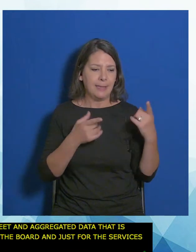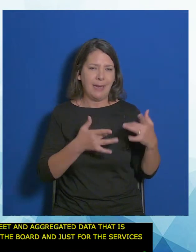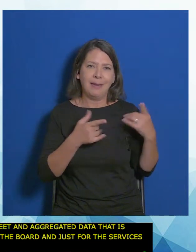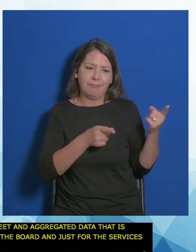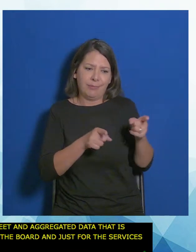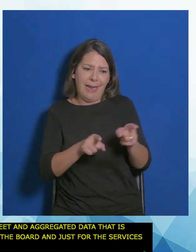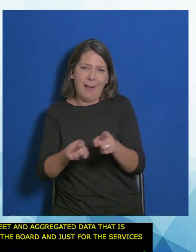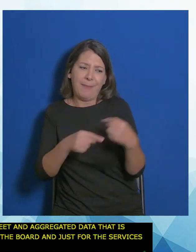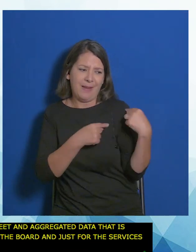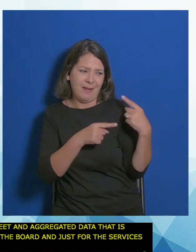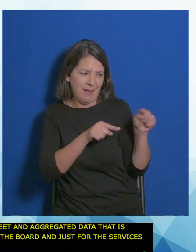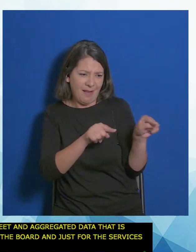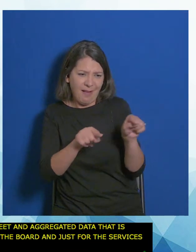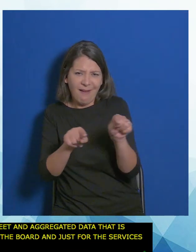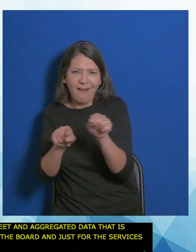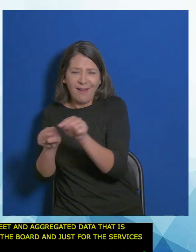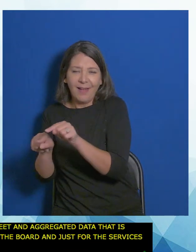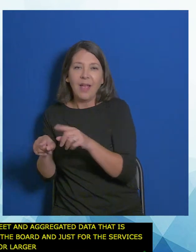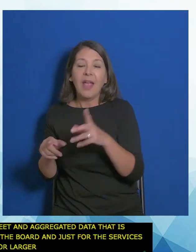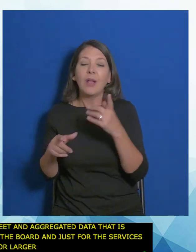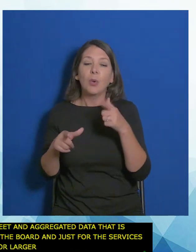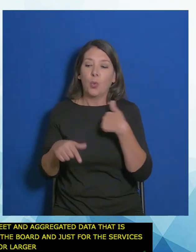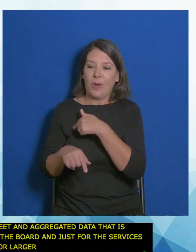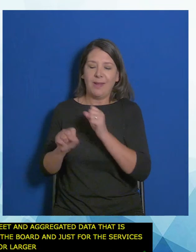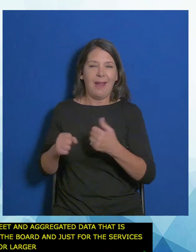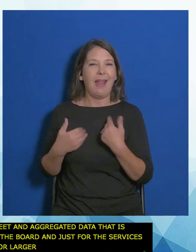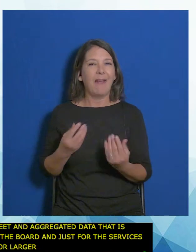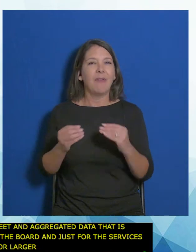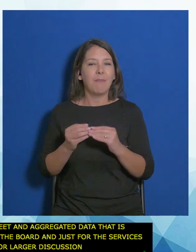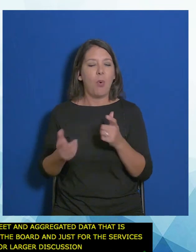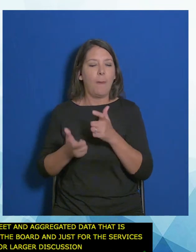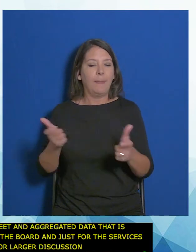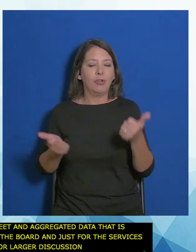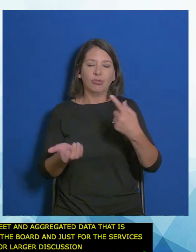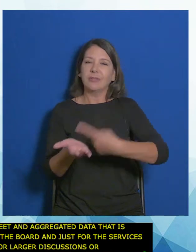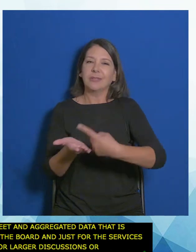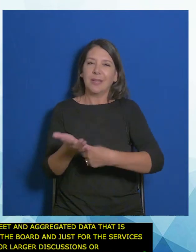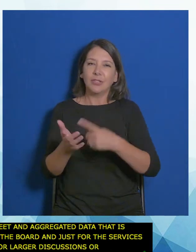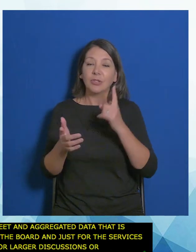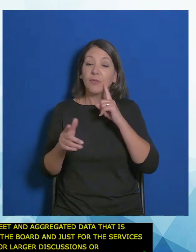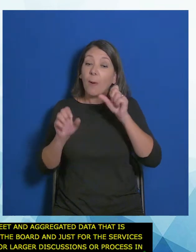for larger discussions or changes in process and policy.